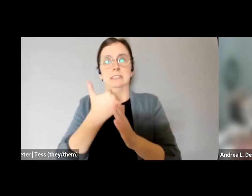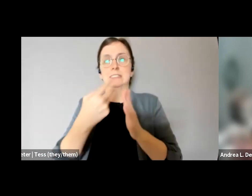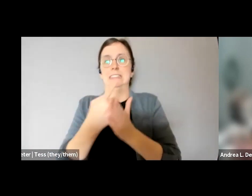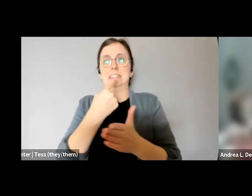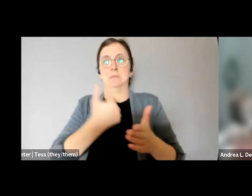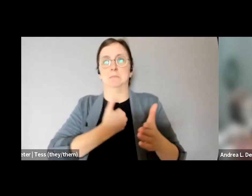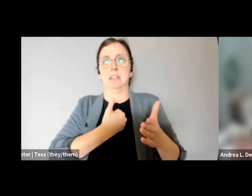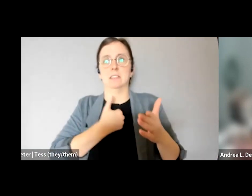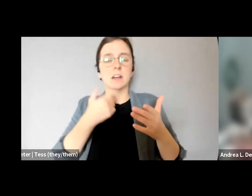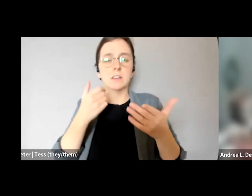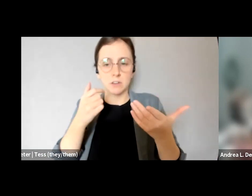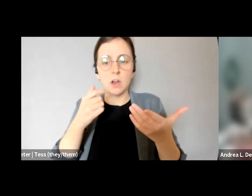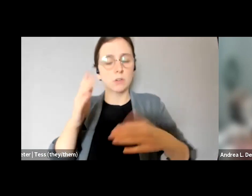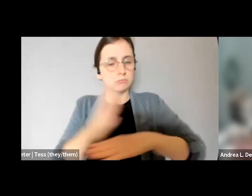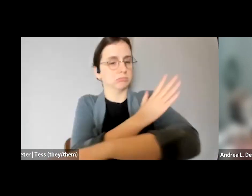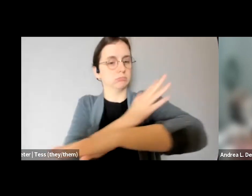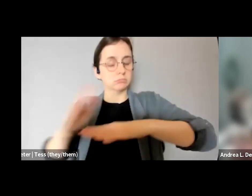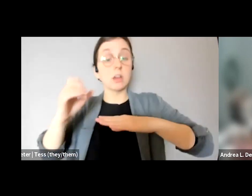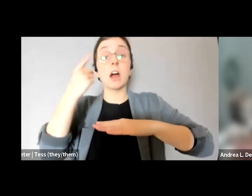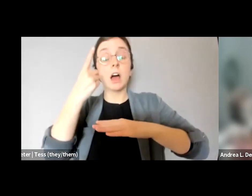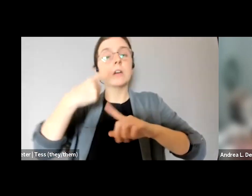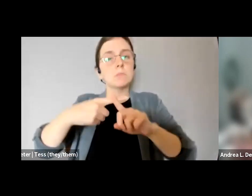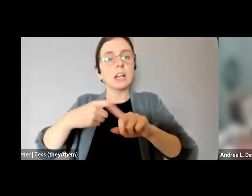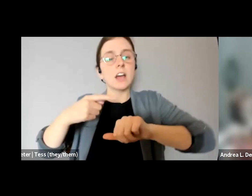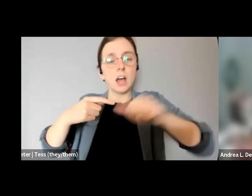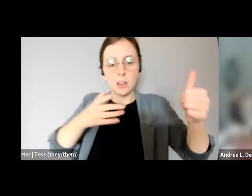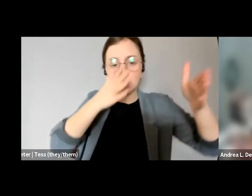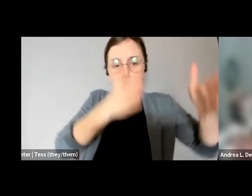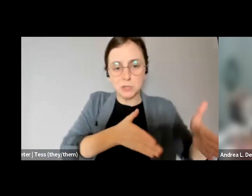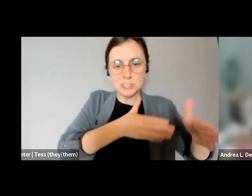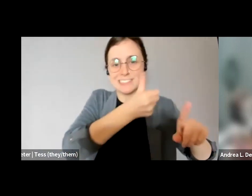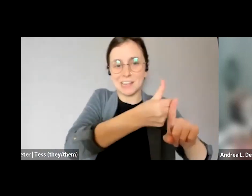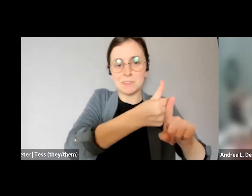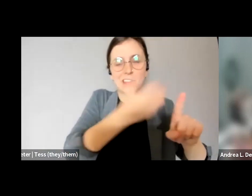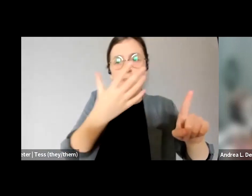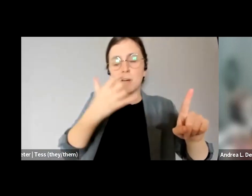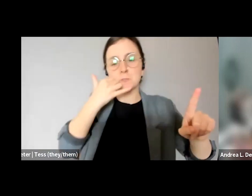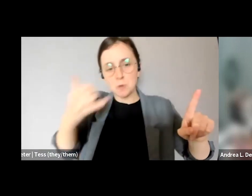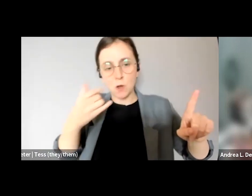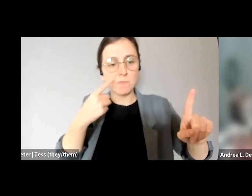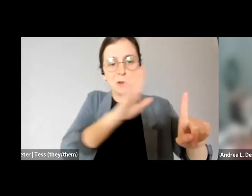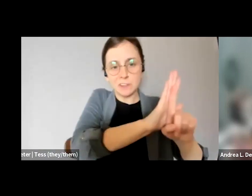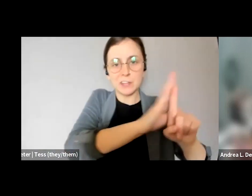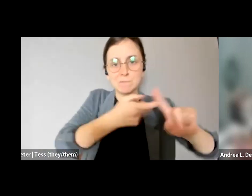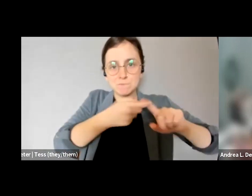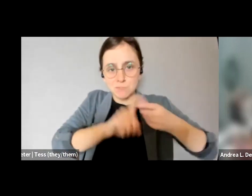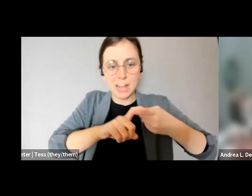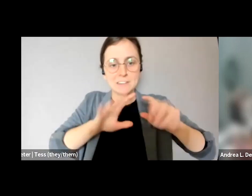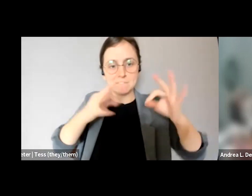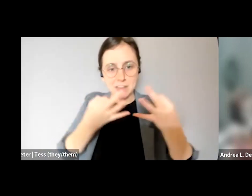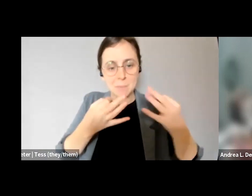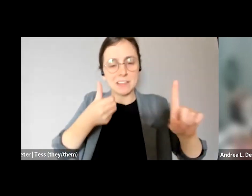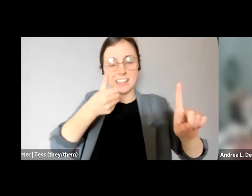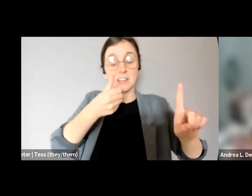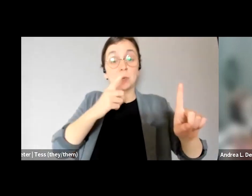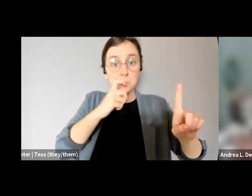are calling on behalf of others. So interested third parties might be calling on behalf of someone who is in distress. So whether that's a family